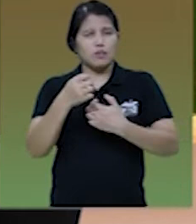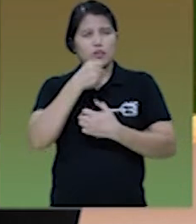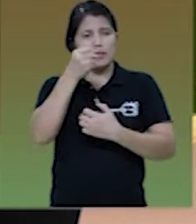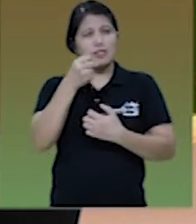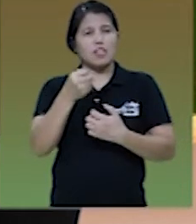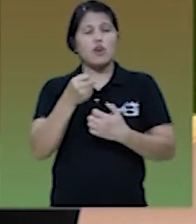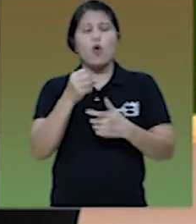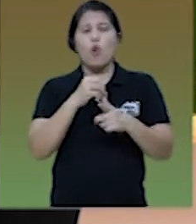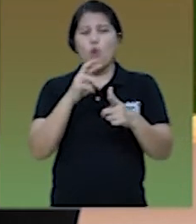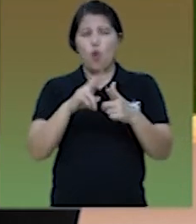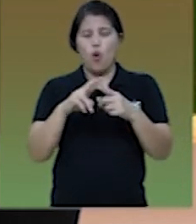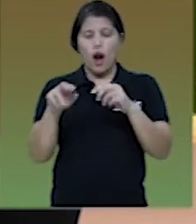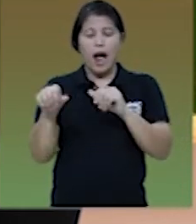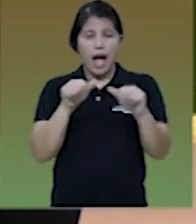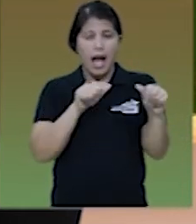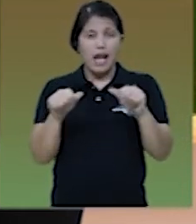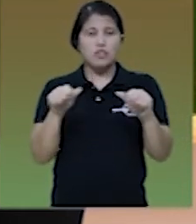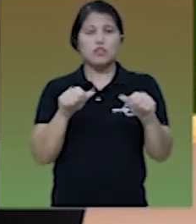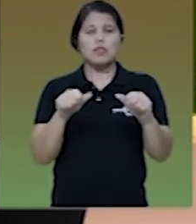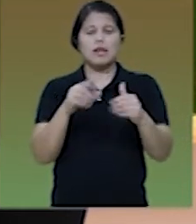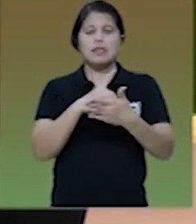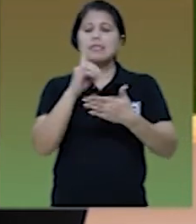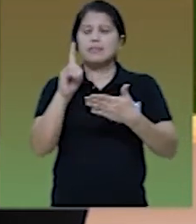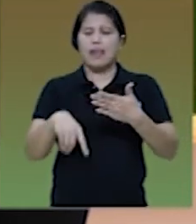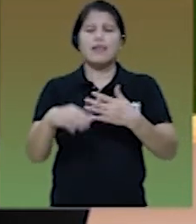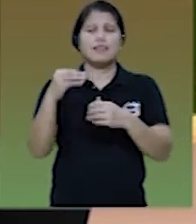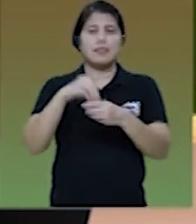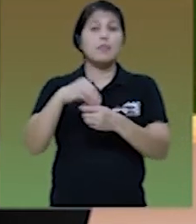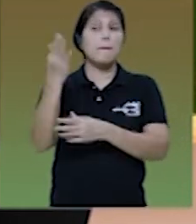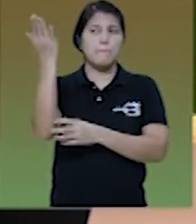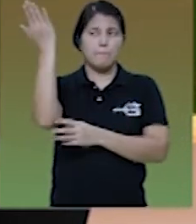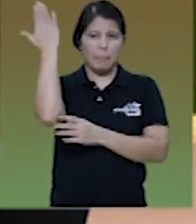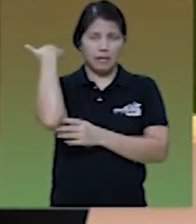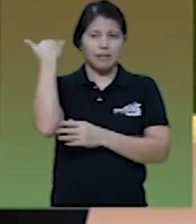state or an action done in the past.